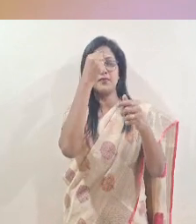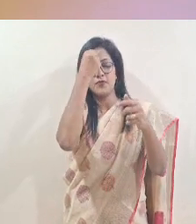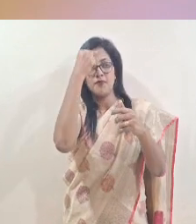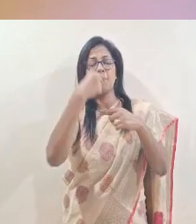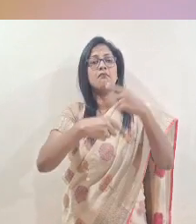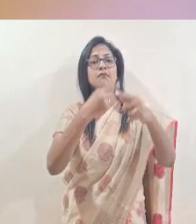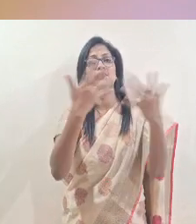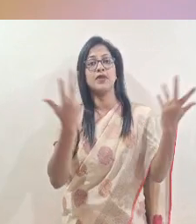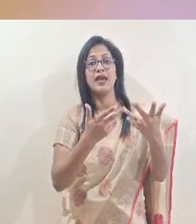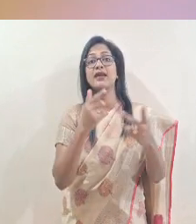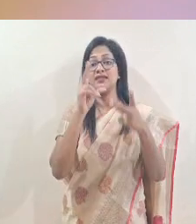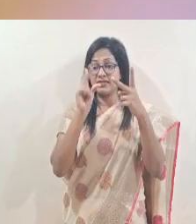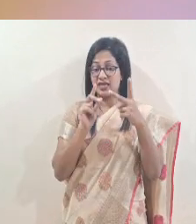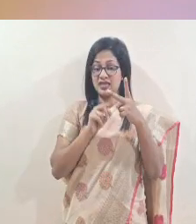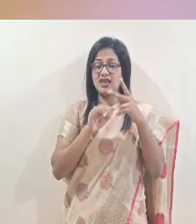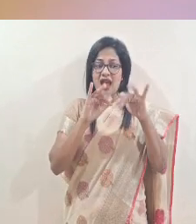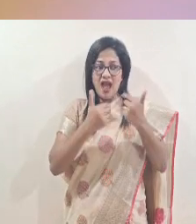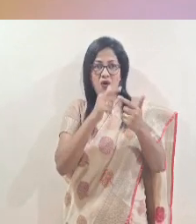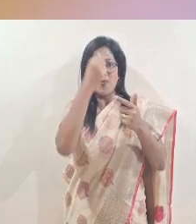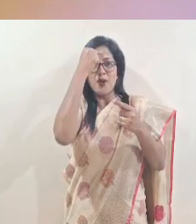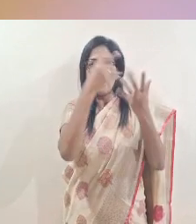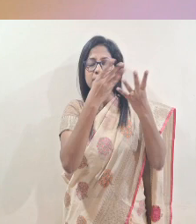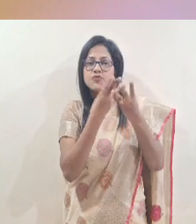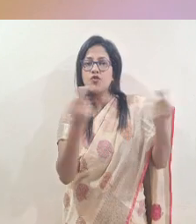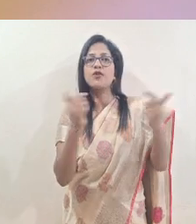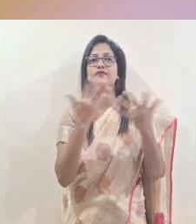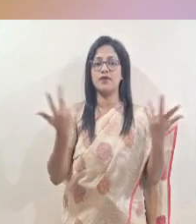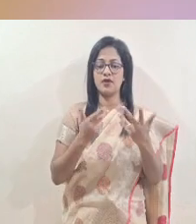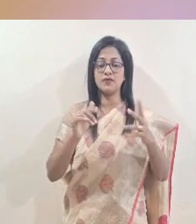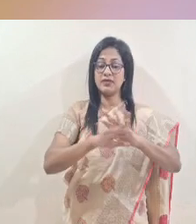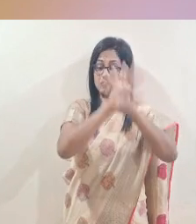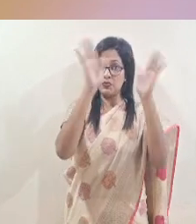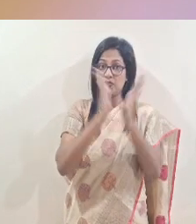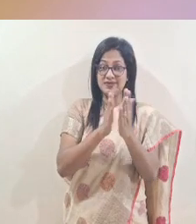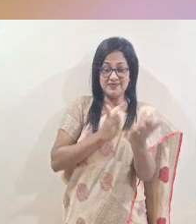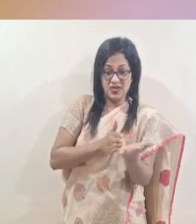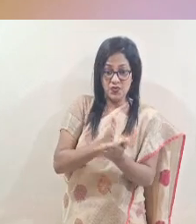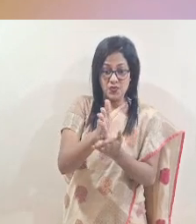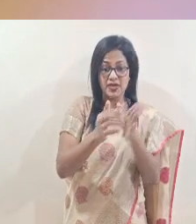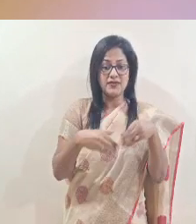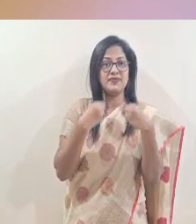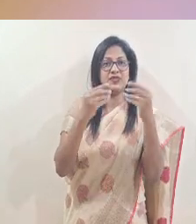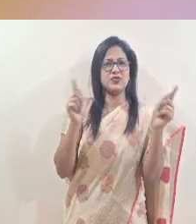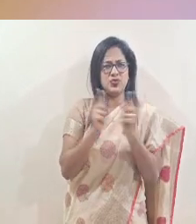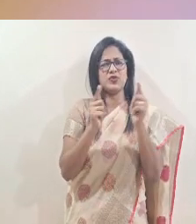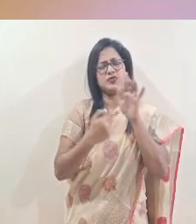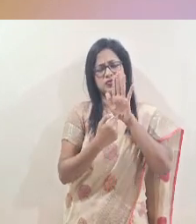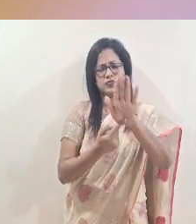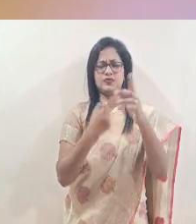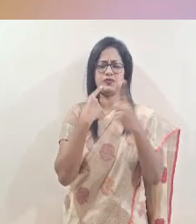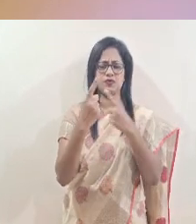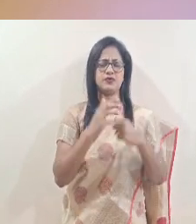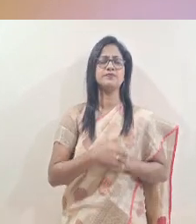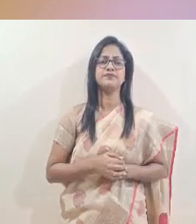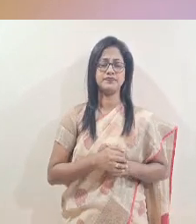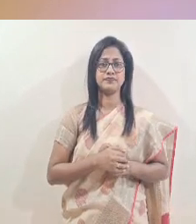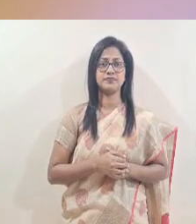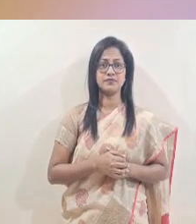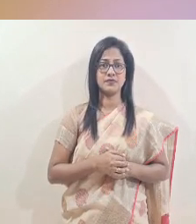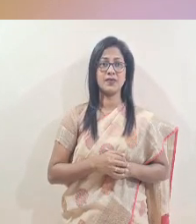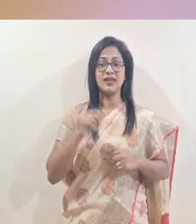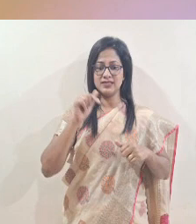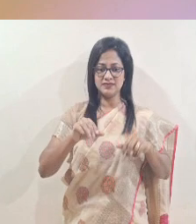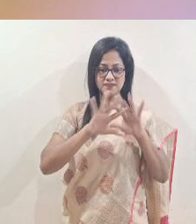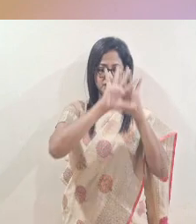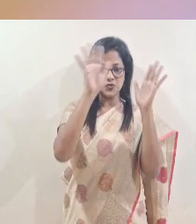second, how can we actually address them? And what is that holistic approach that we are trying to briefly talk about? Looking at the